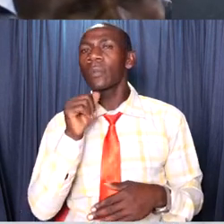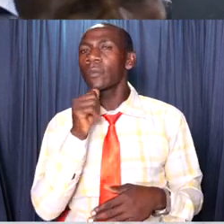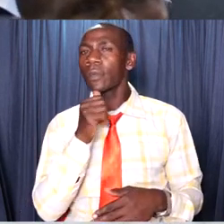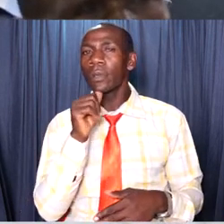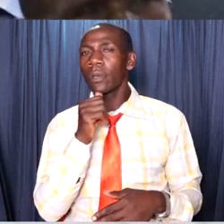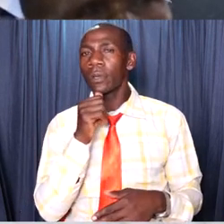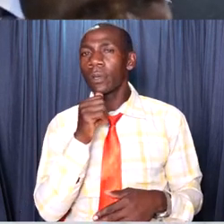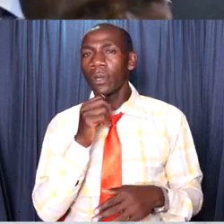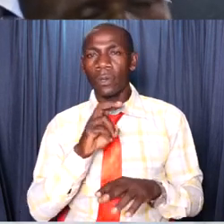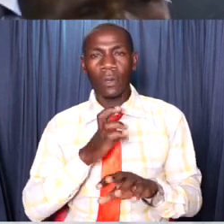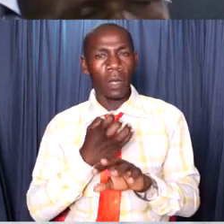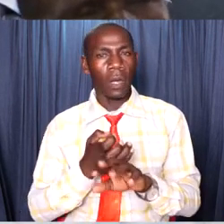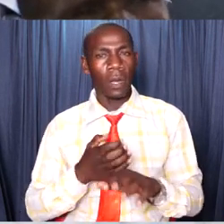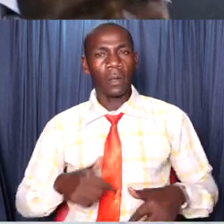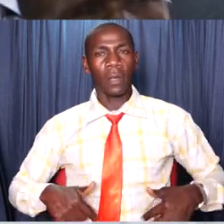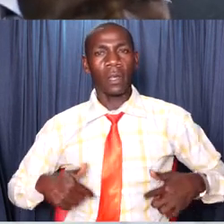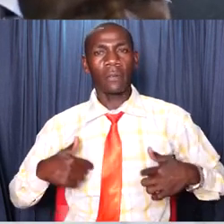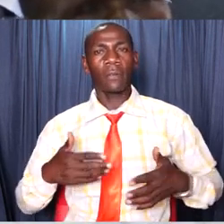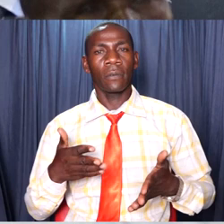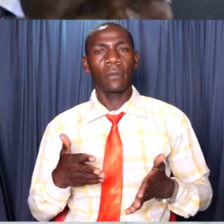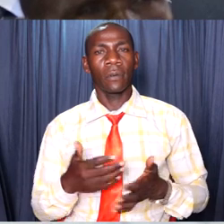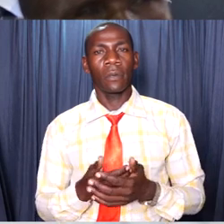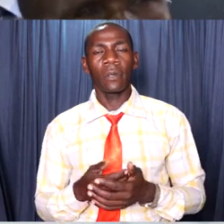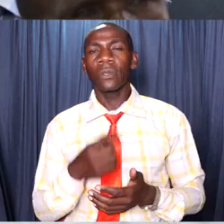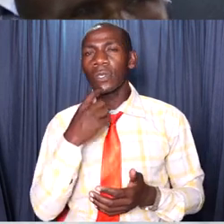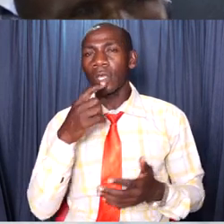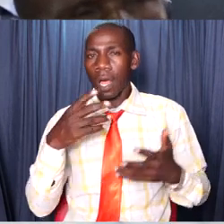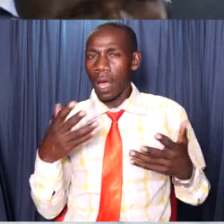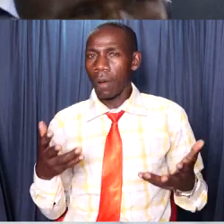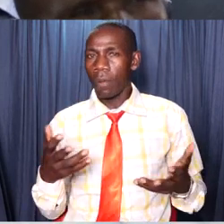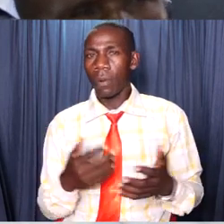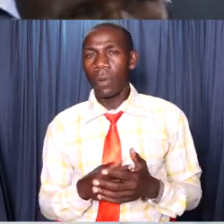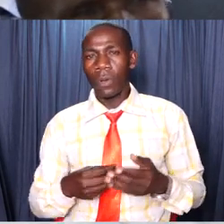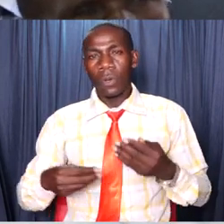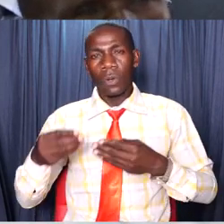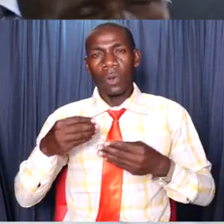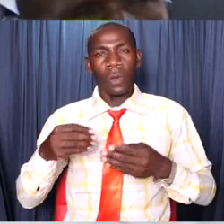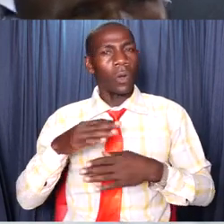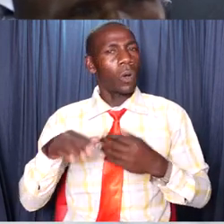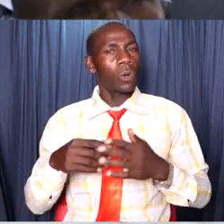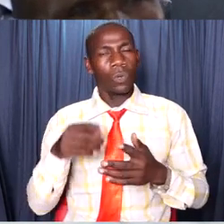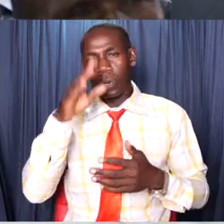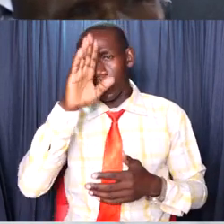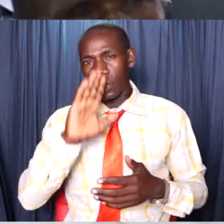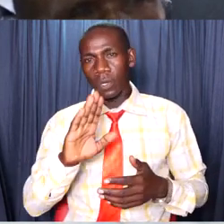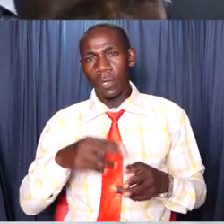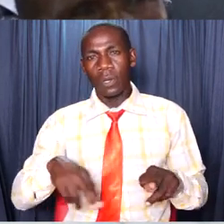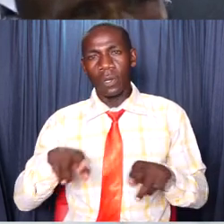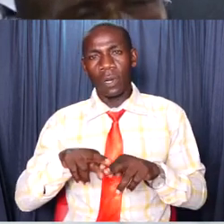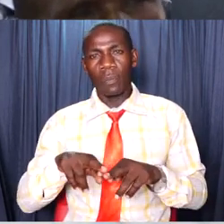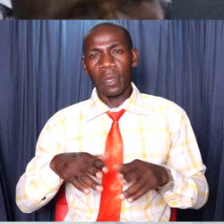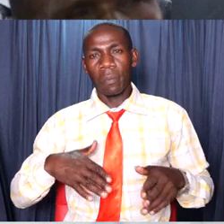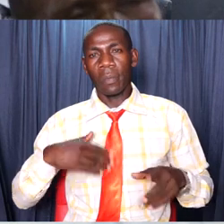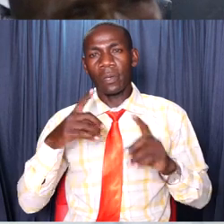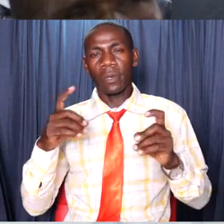to complexities, you go to difficulties in life. Asema, then you say, how I give to God so much,